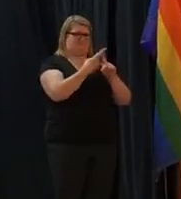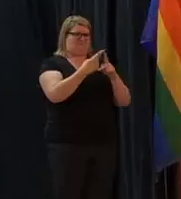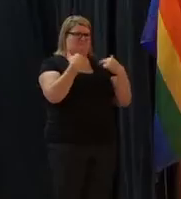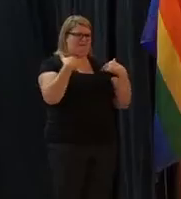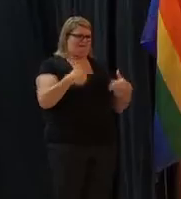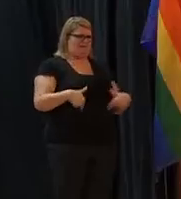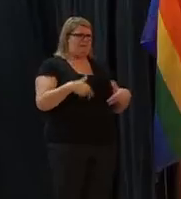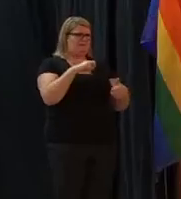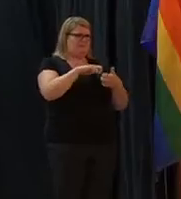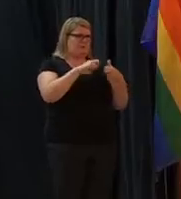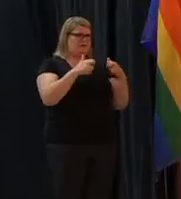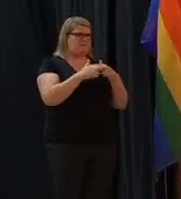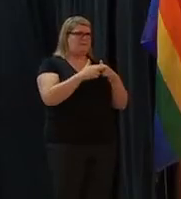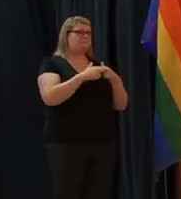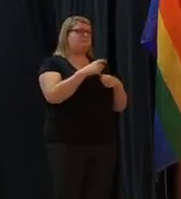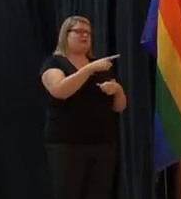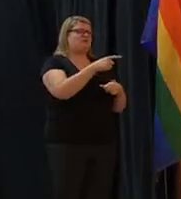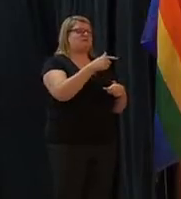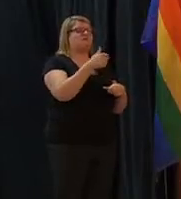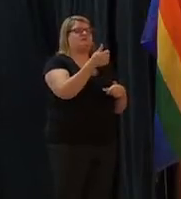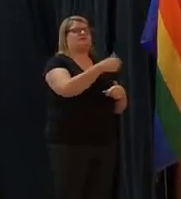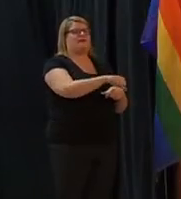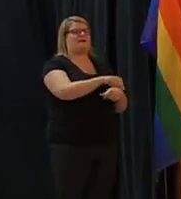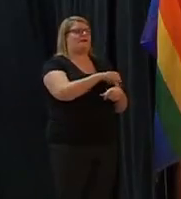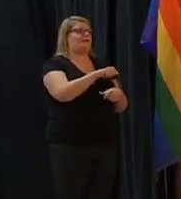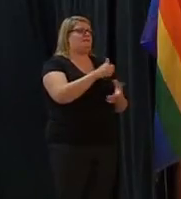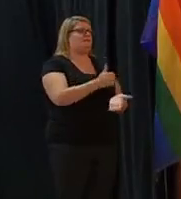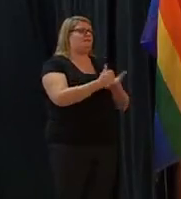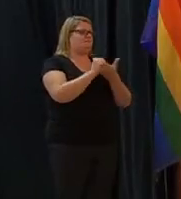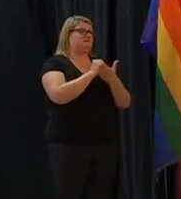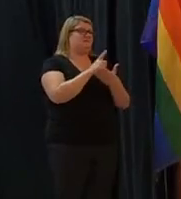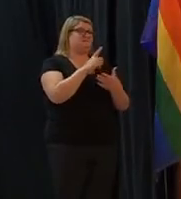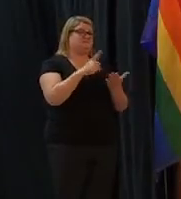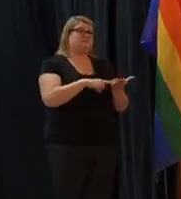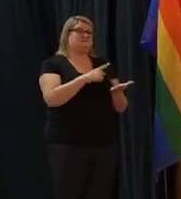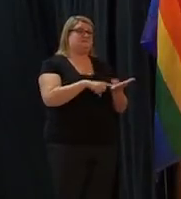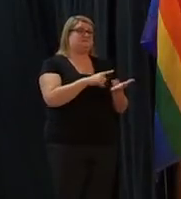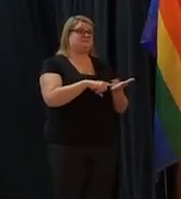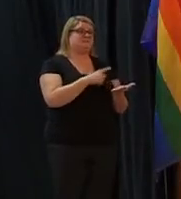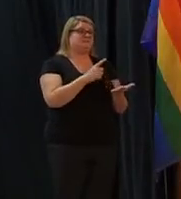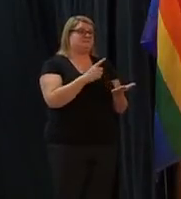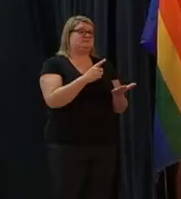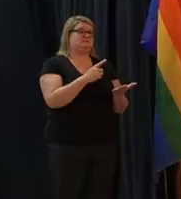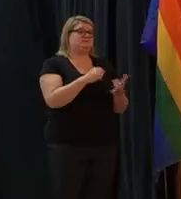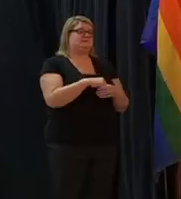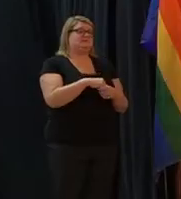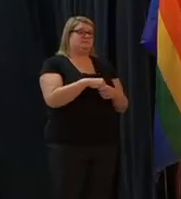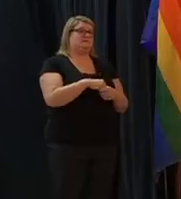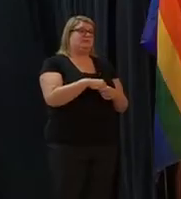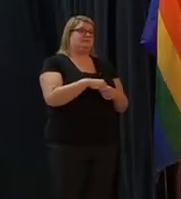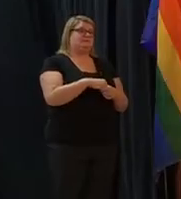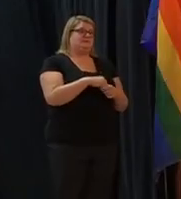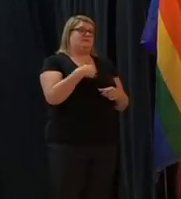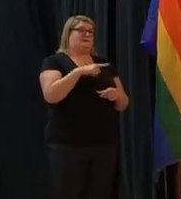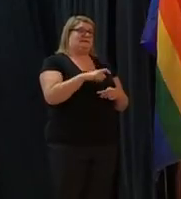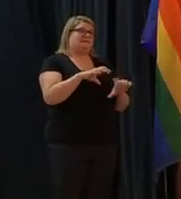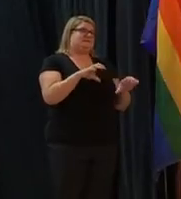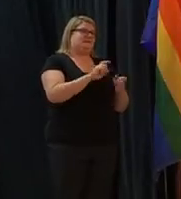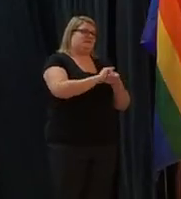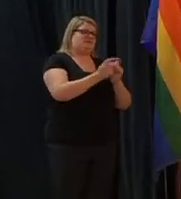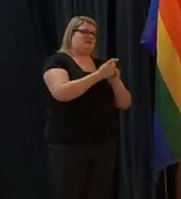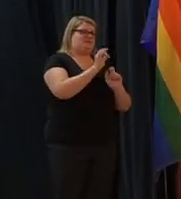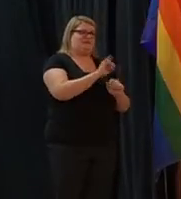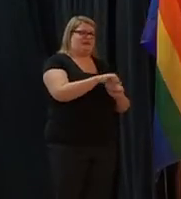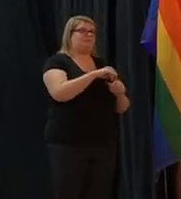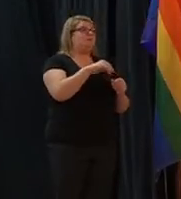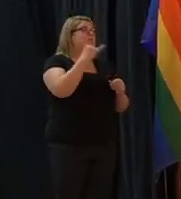illness, they are refused to the medical system. Why? We're not going to spend medicine on you. You're already dead. You